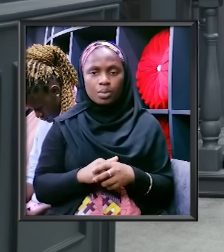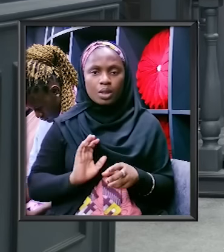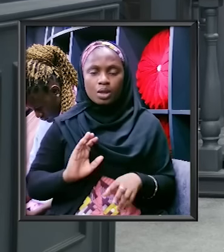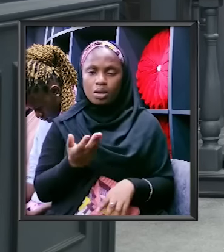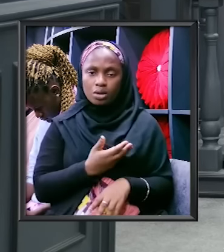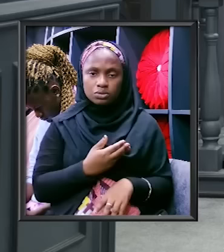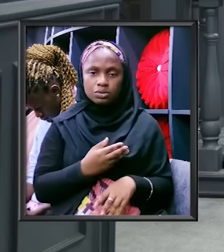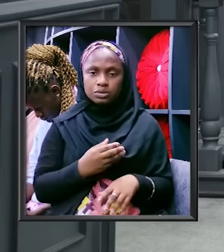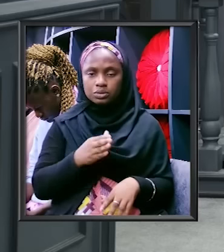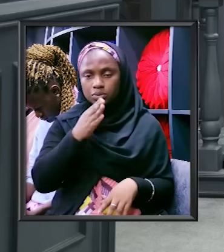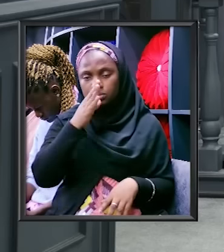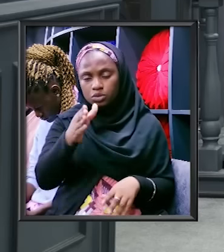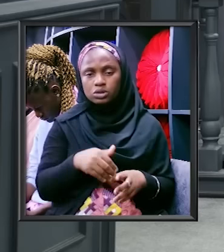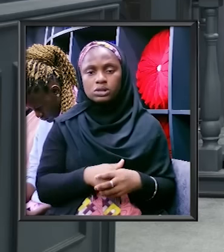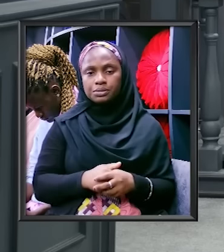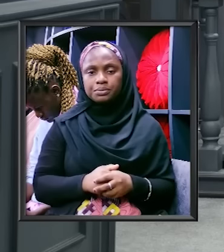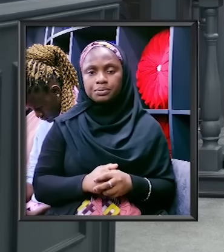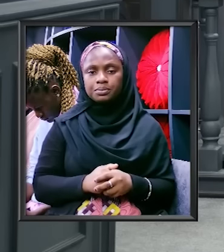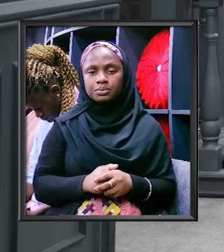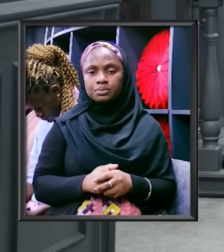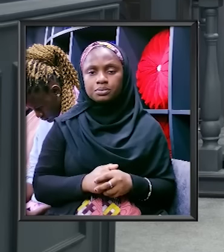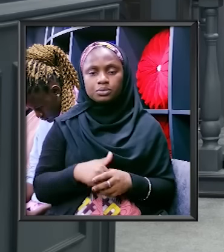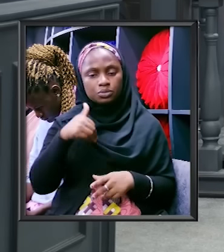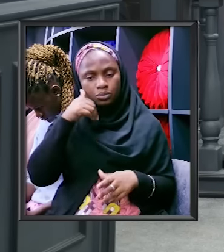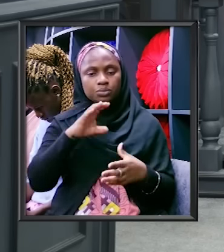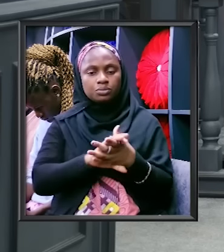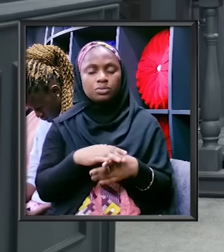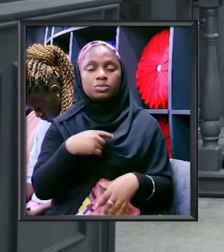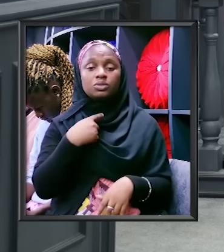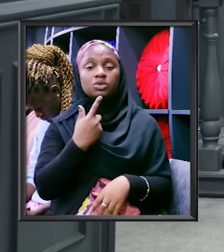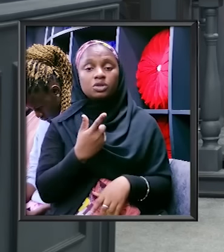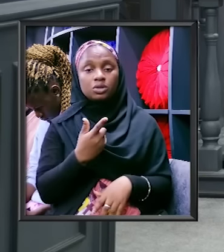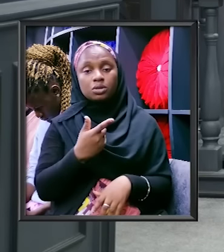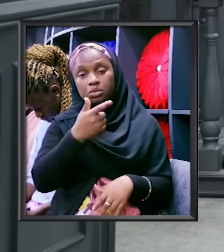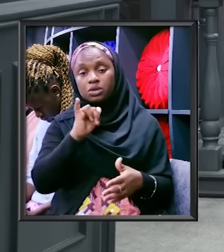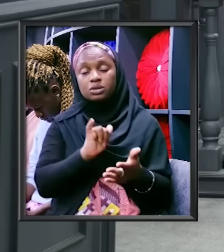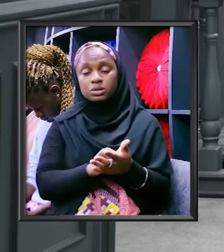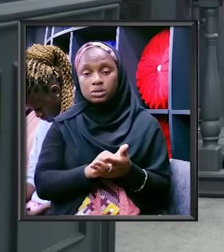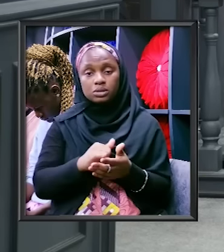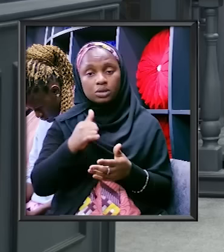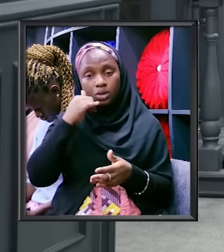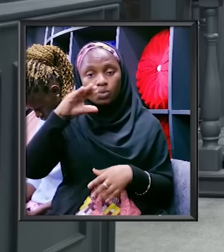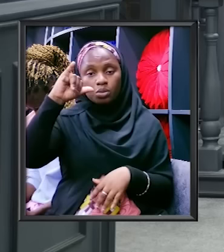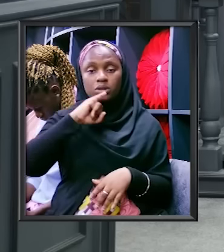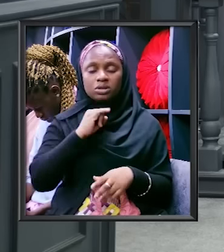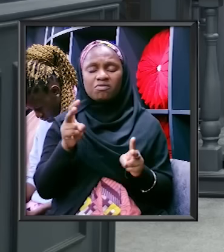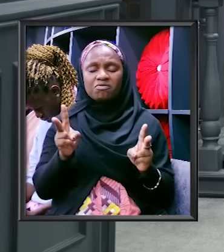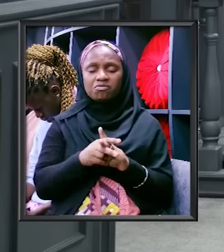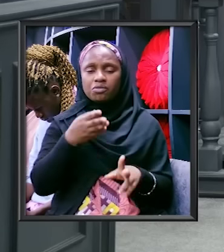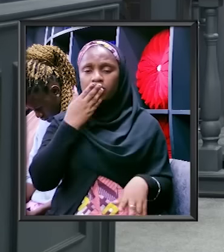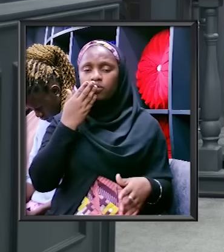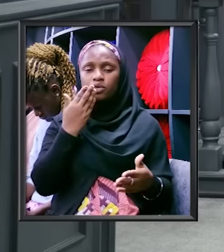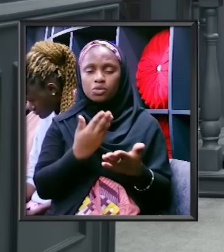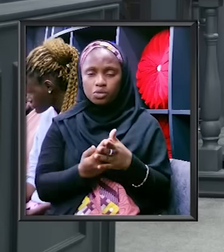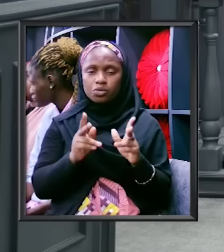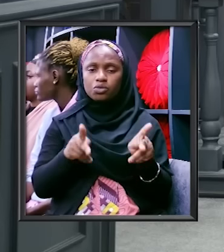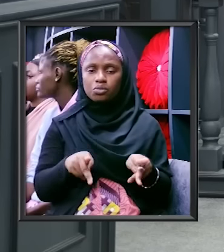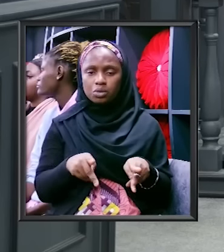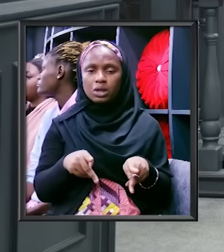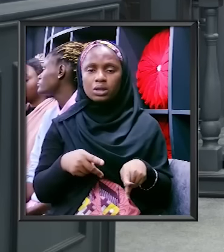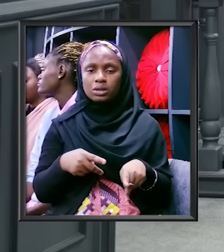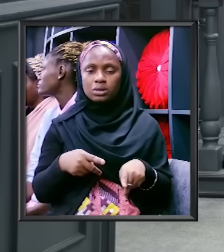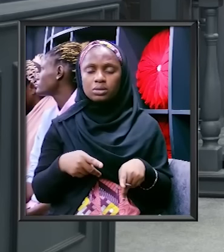Excellency Remi Tinubu, make una tell her, because that woman a good woman. May she tell our